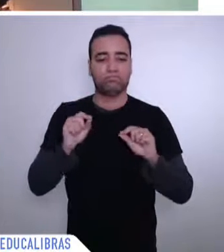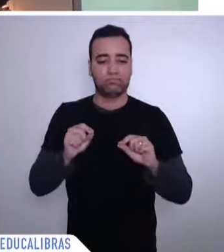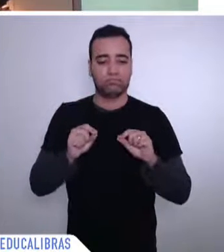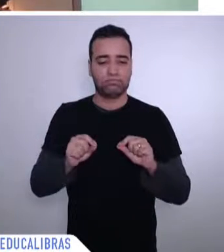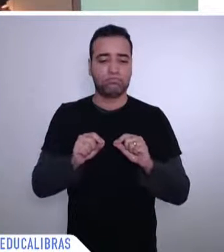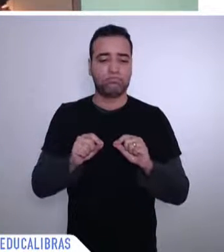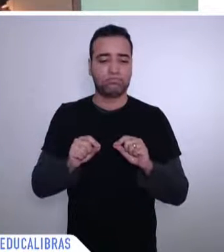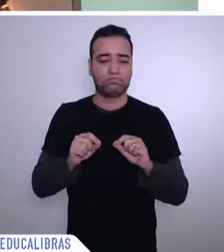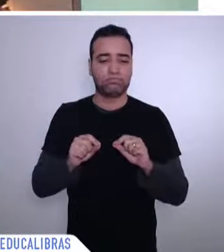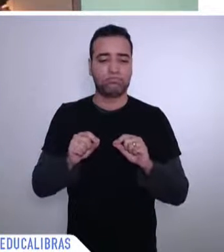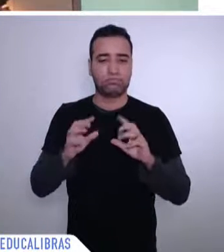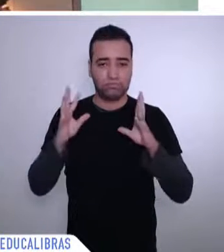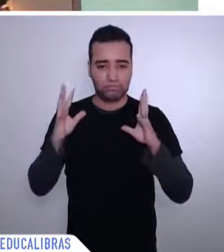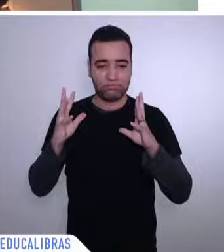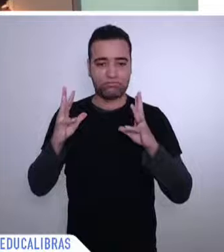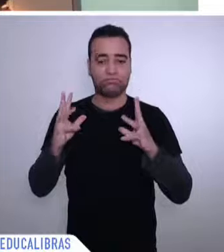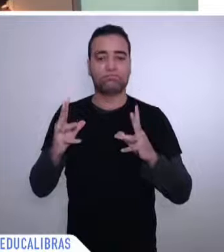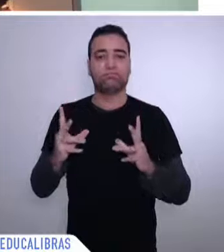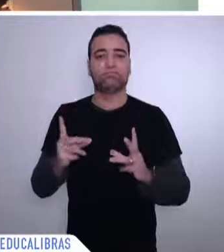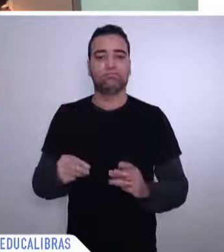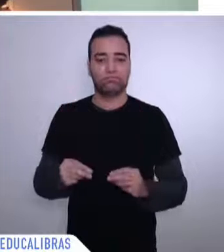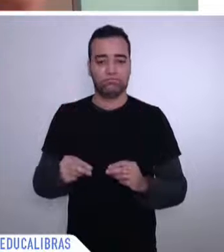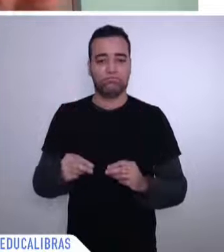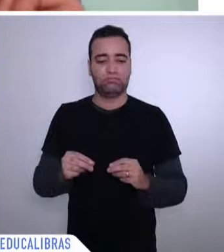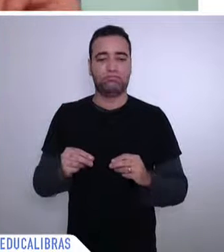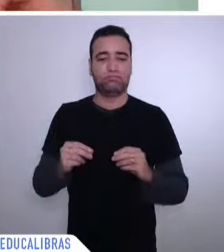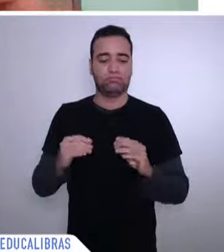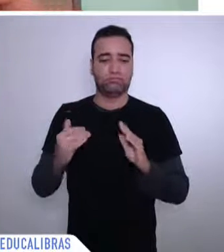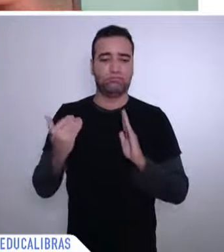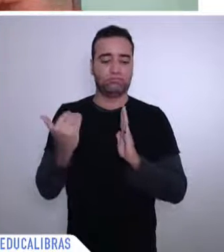Work that is strongly characterized by